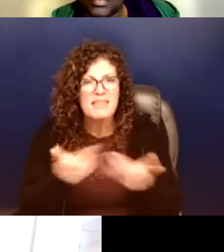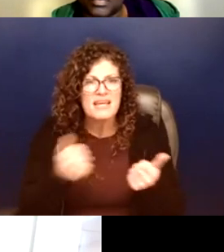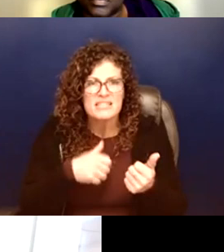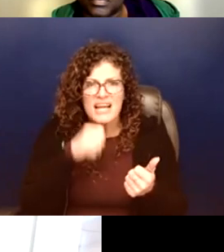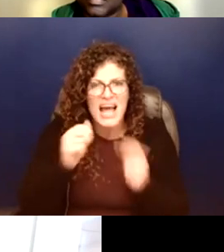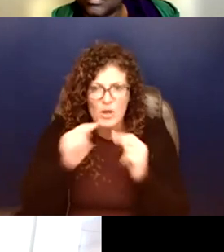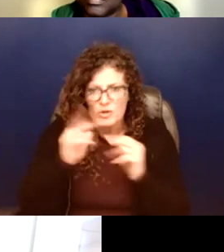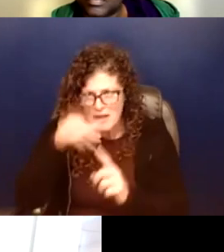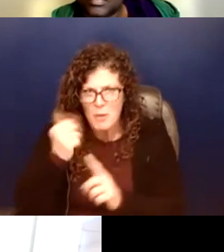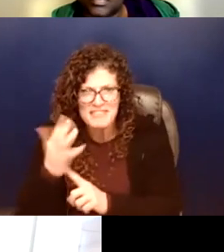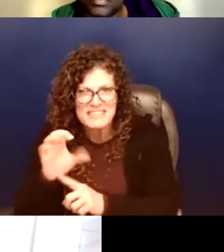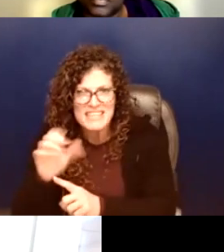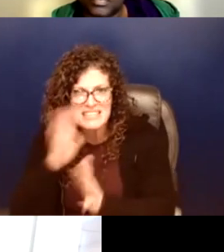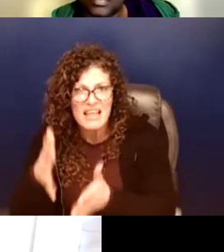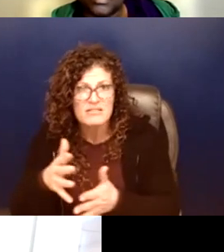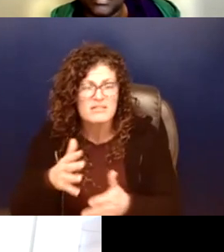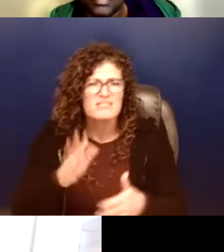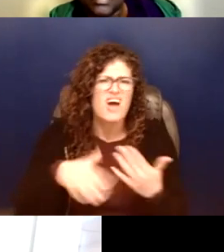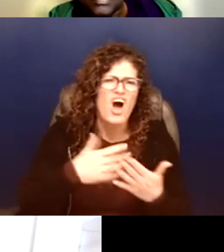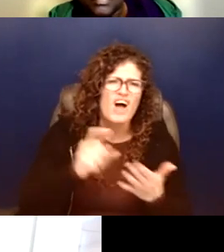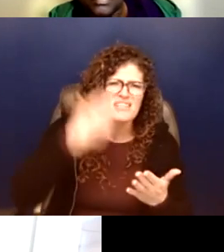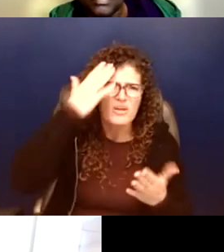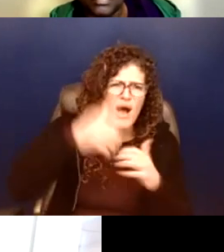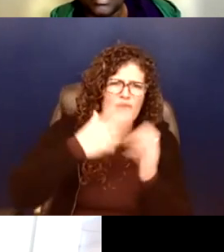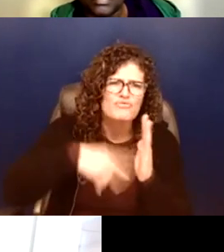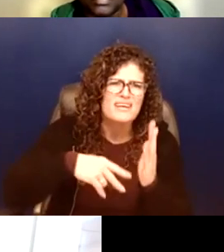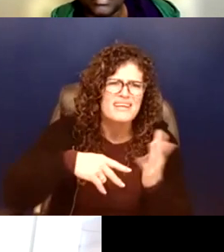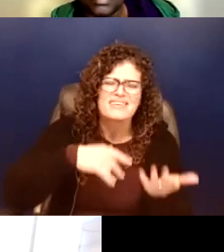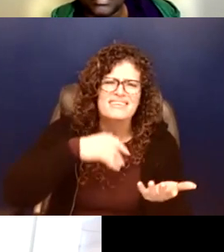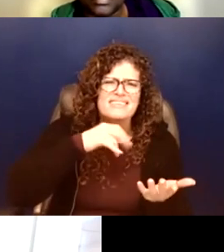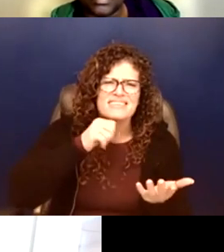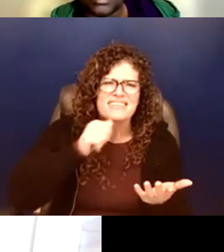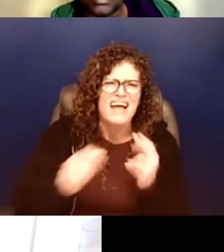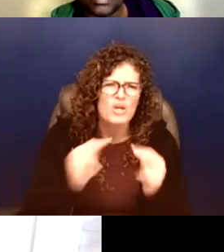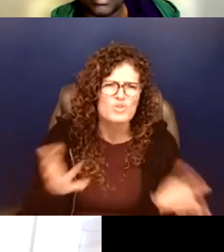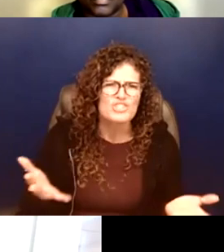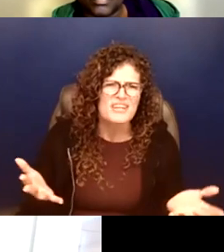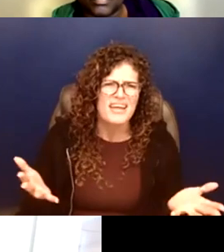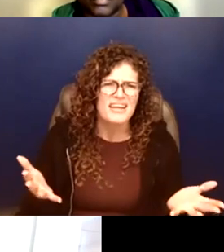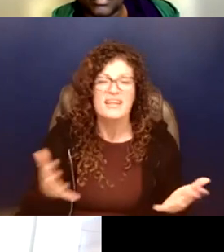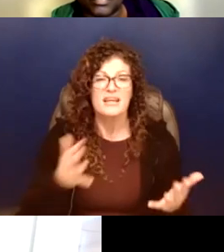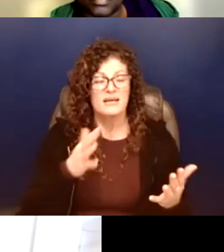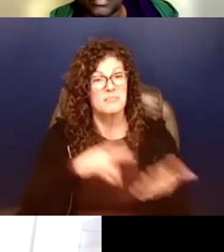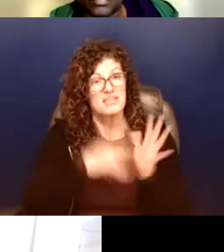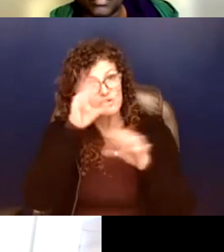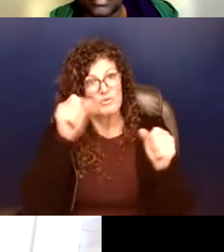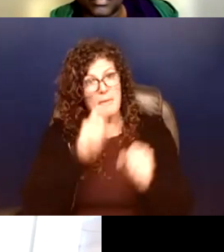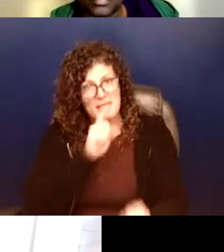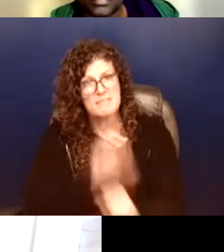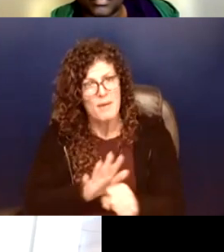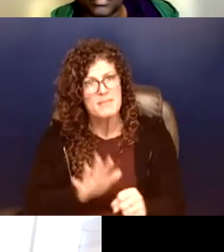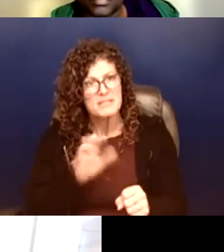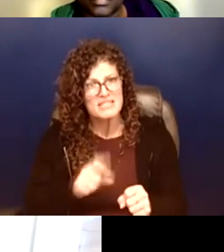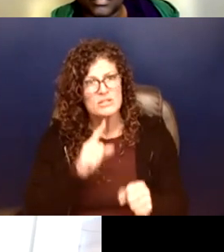left. Everyone should know how to read. That's a non-negotiable. And I think we should have a superintendent who can commit to that and do whatever